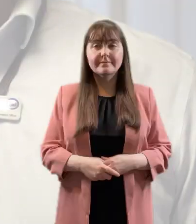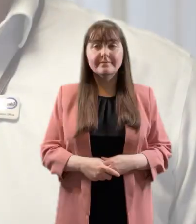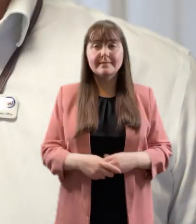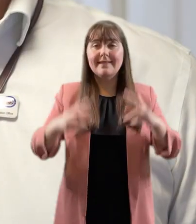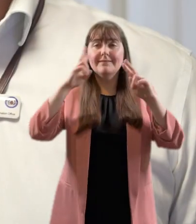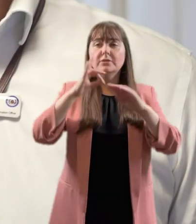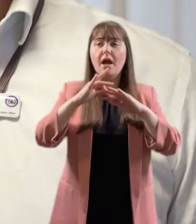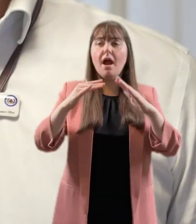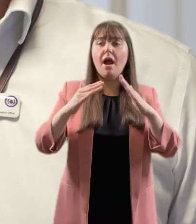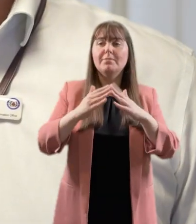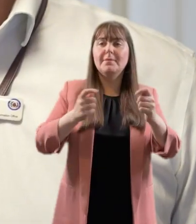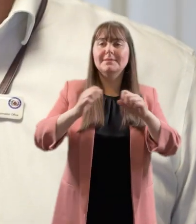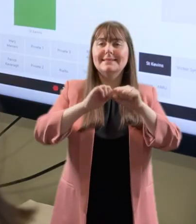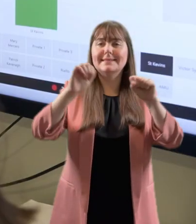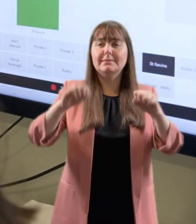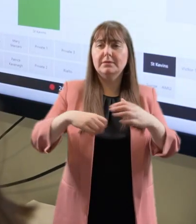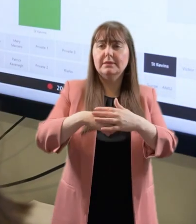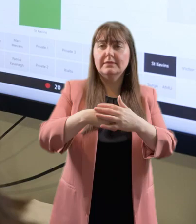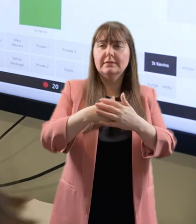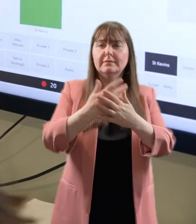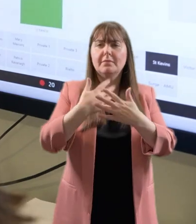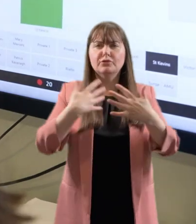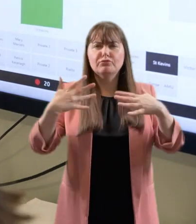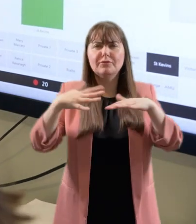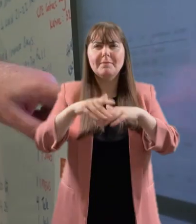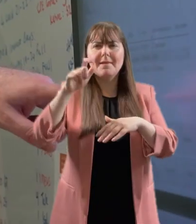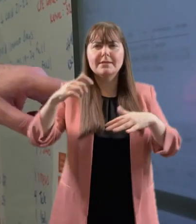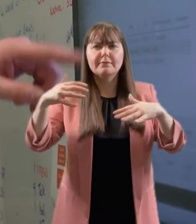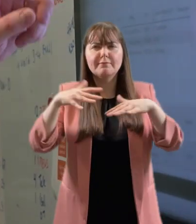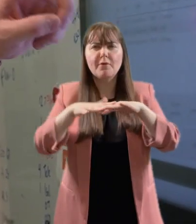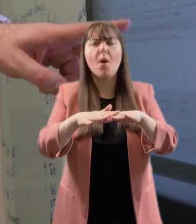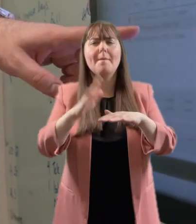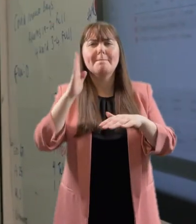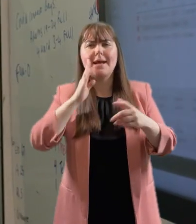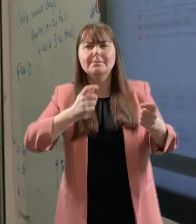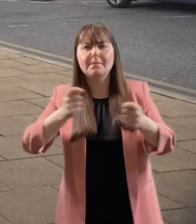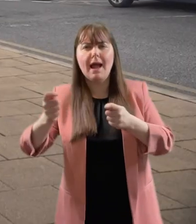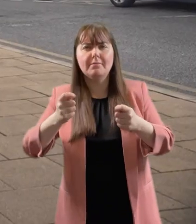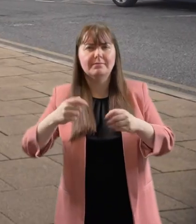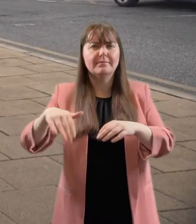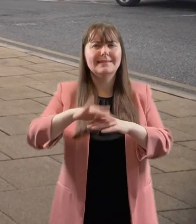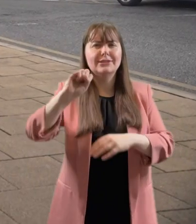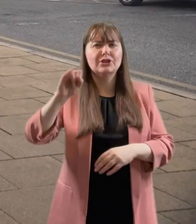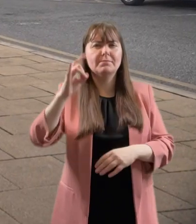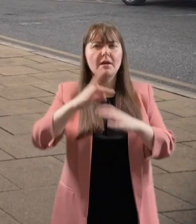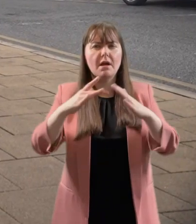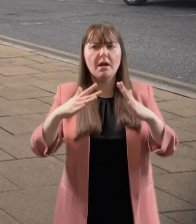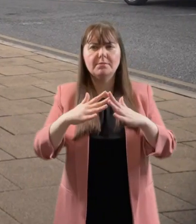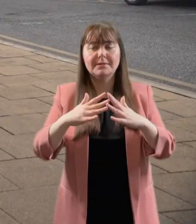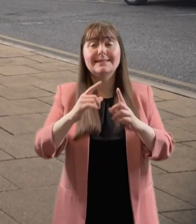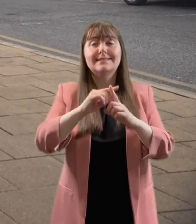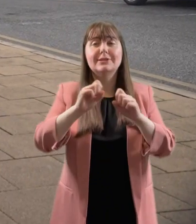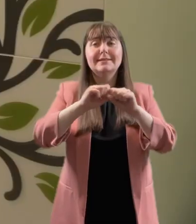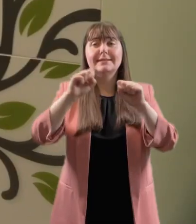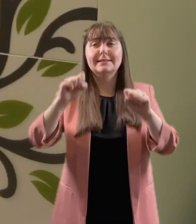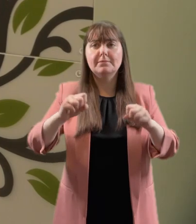the visual hospital management system was developed to streamline patient flow and bed management across St. James's Hospital. The